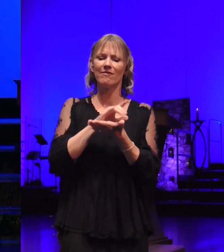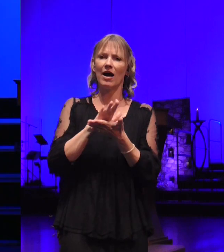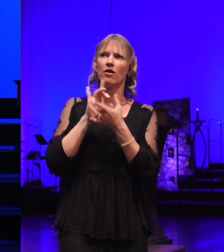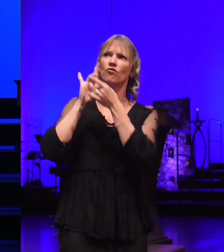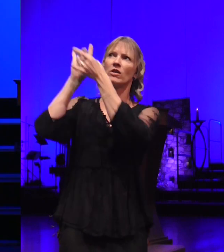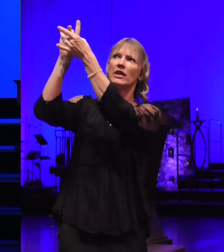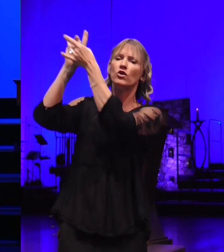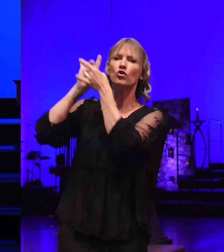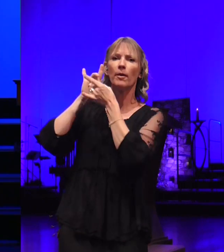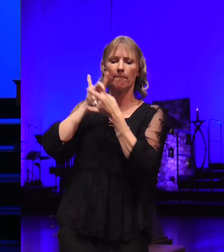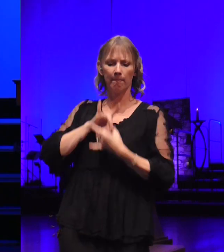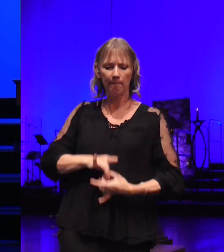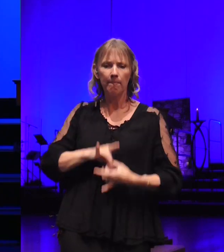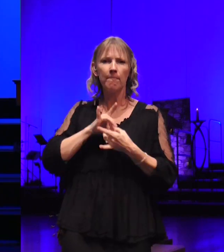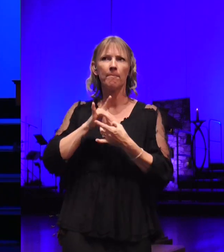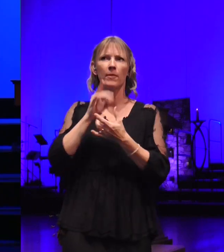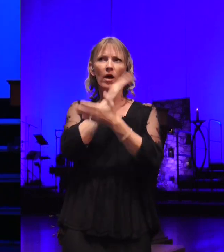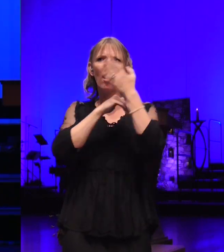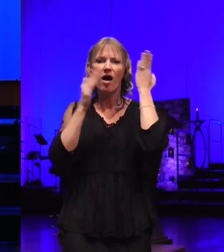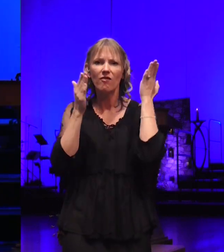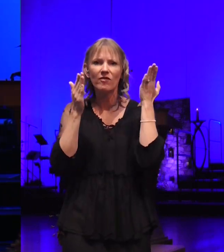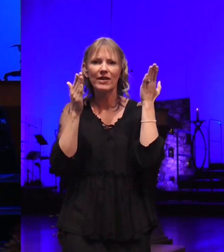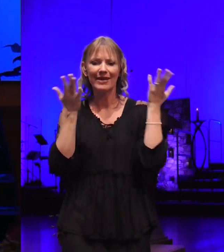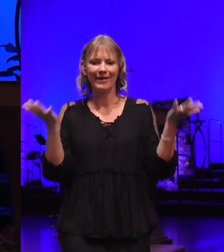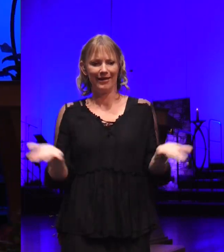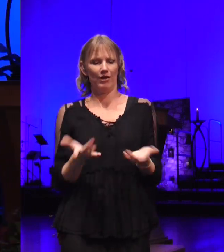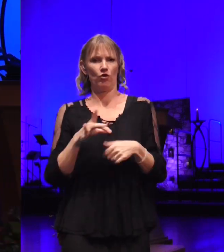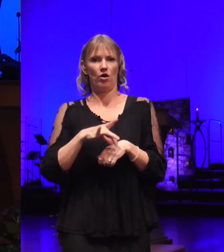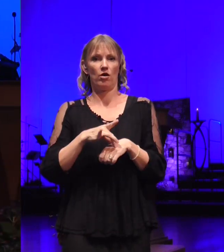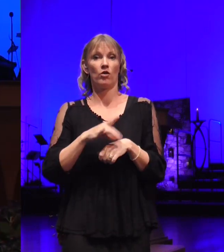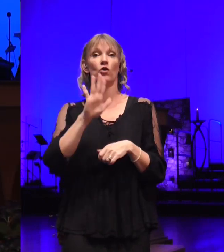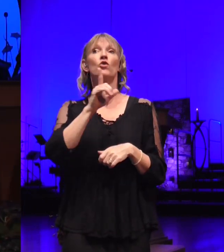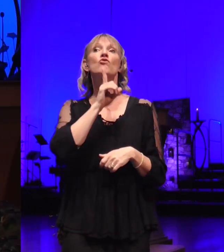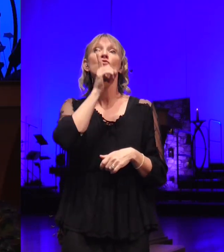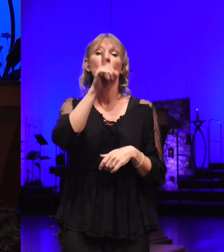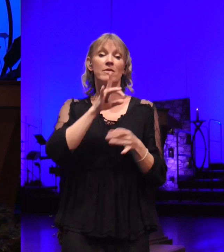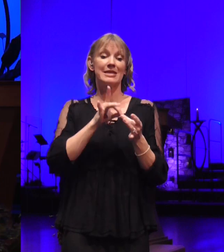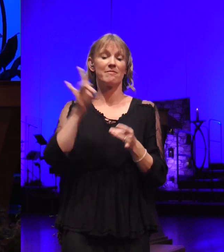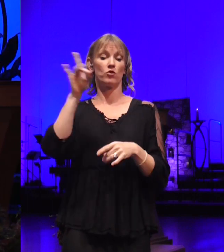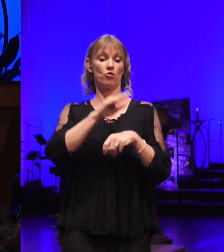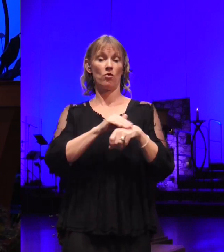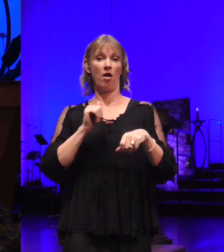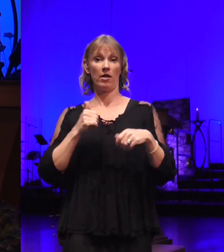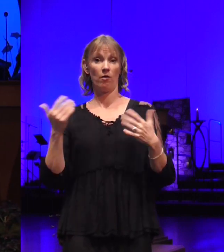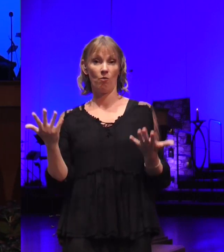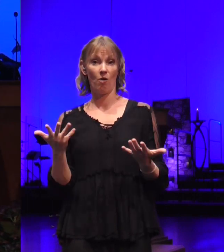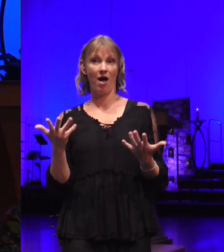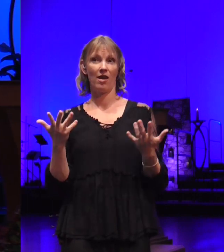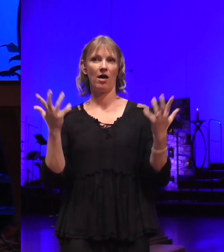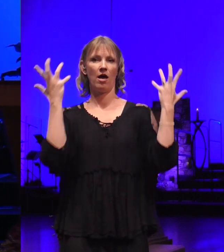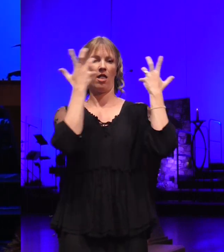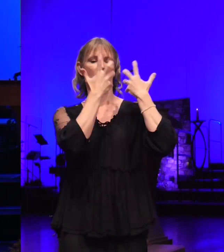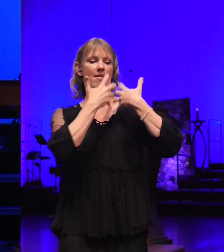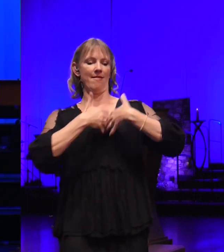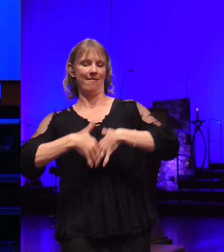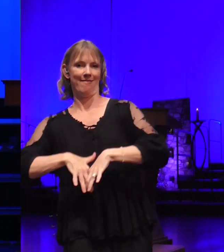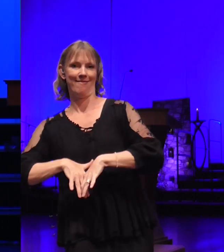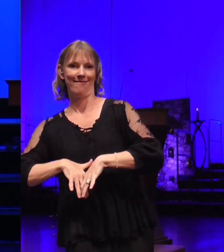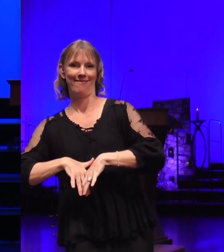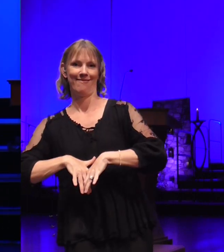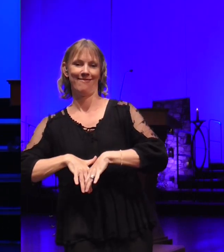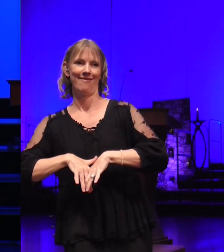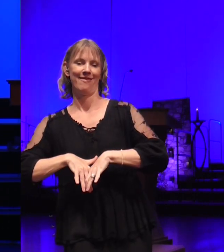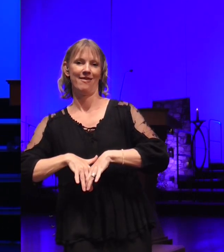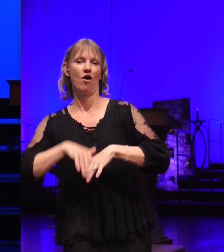with heaven as you do on earth, and that your true spiritual calling is to bring them together, to recognize one that